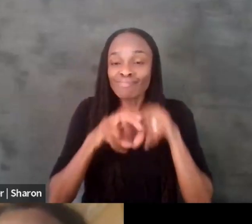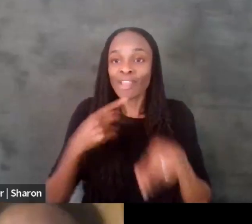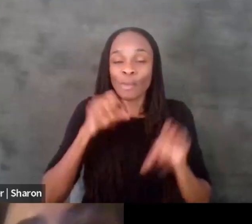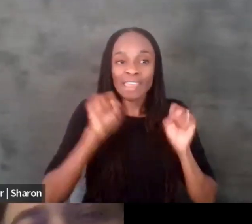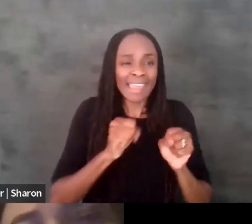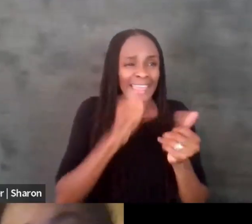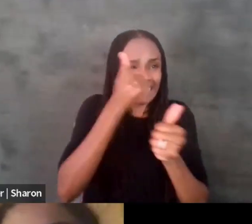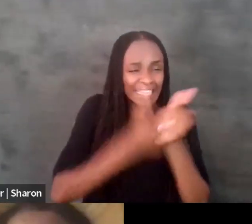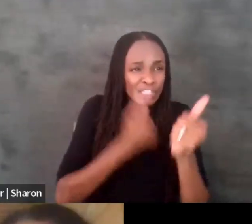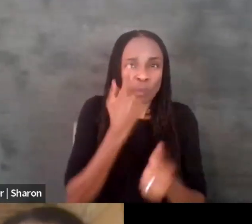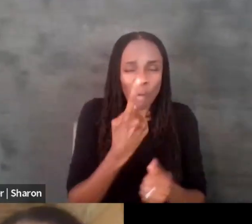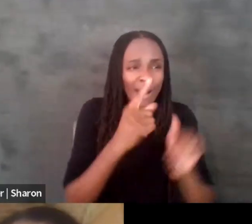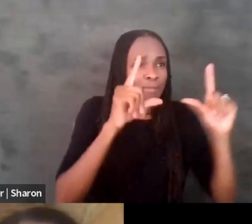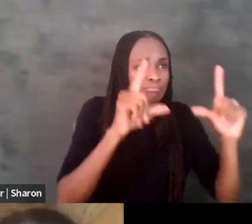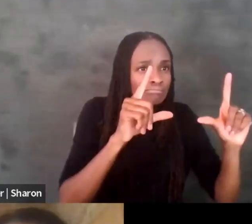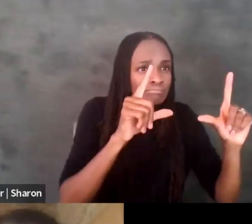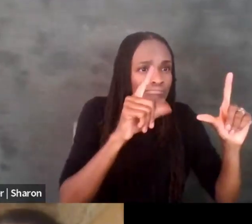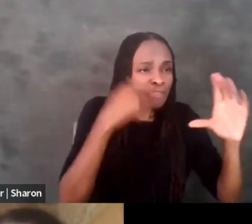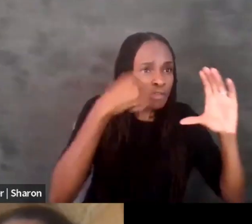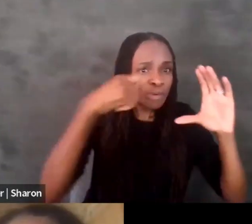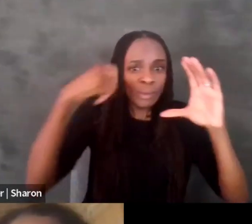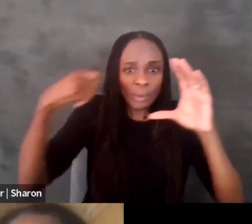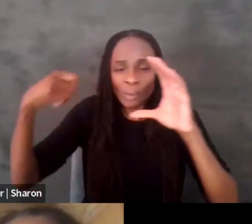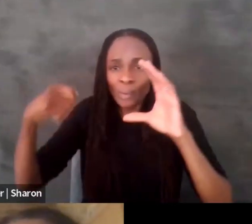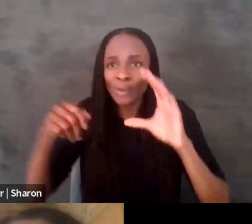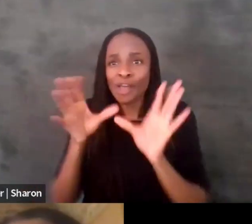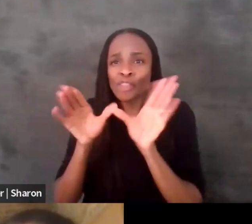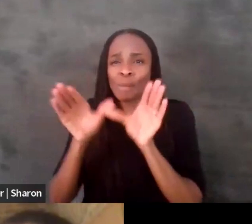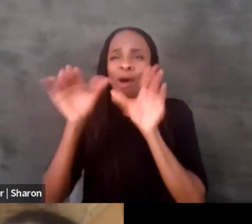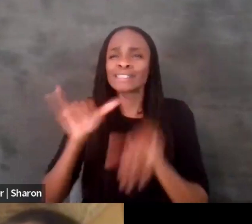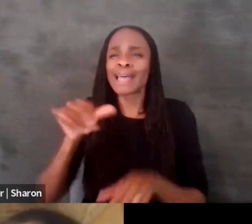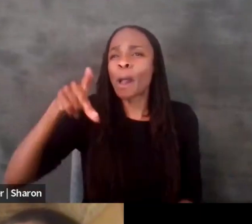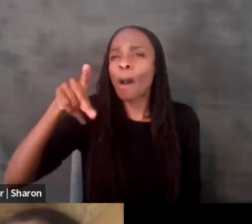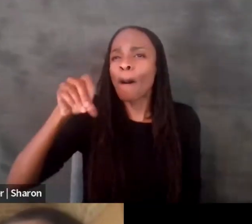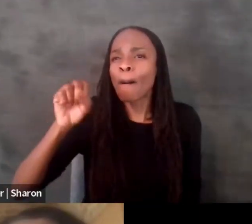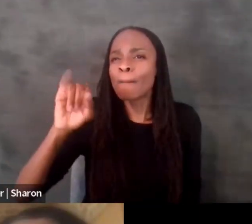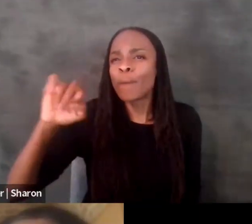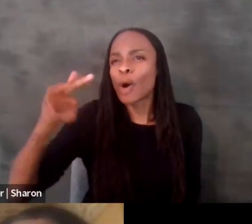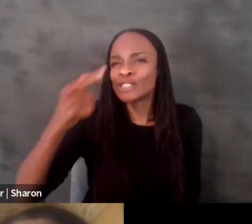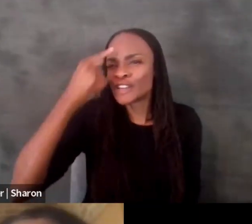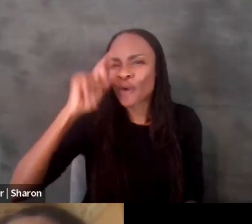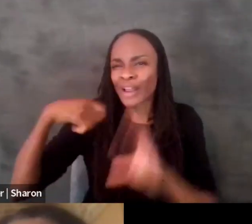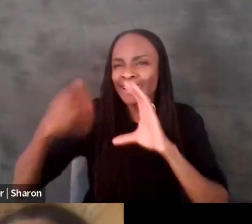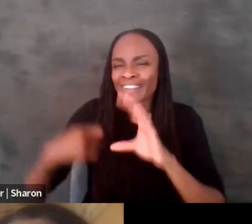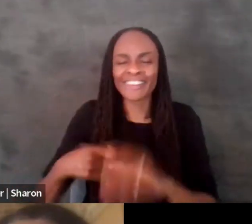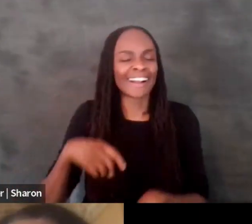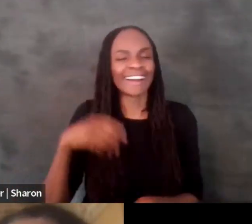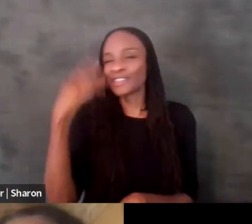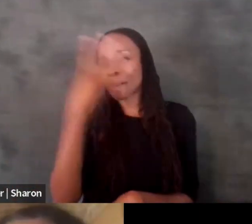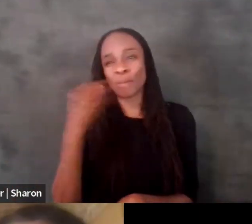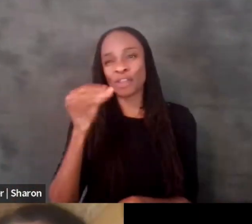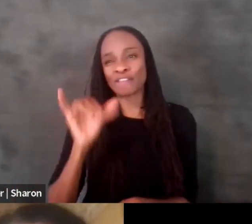was extraordinary. They just sit there and Yes. posing. So it was really, and that was that the beauty of that